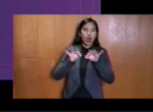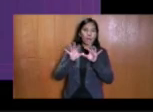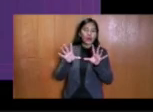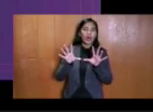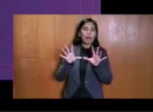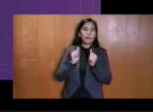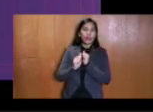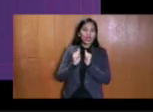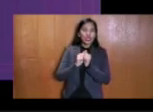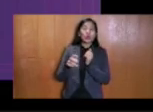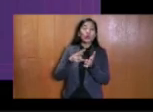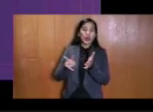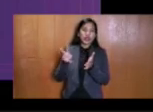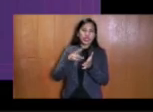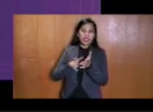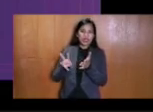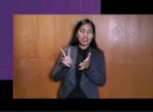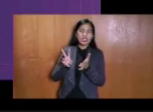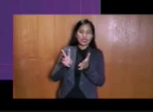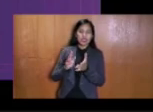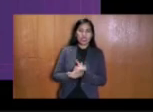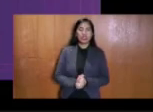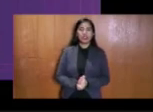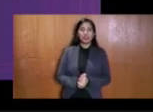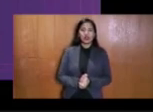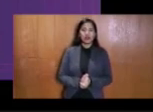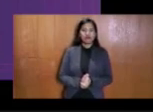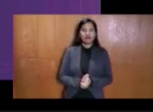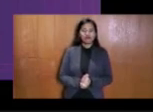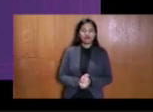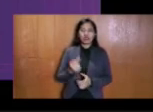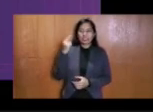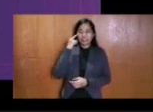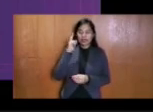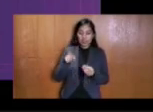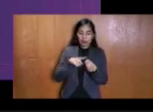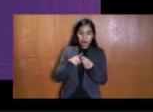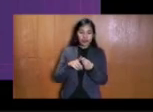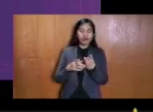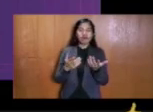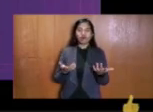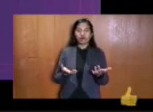are ways of shooting ourselves in the foot. Think about,